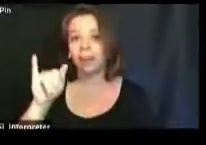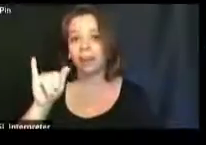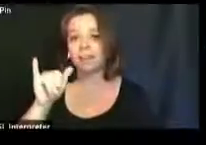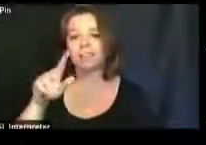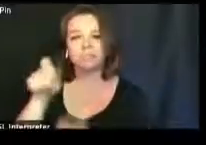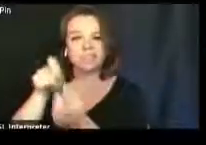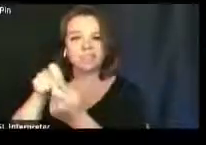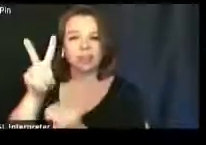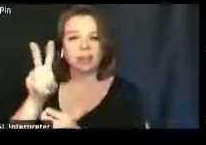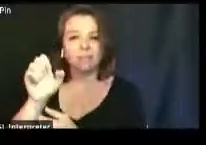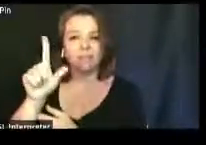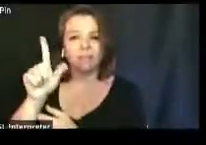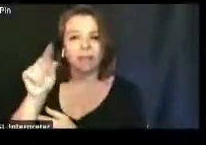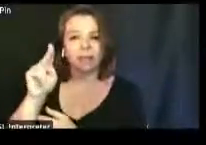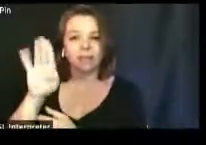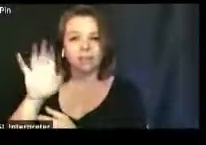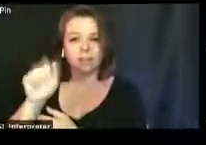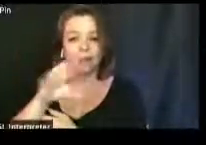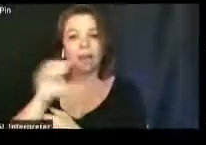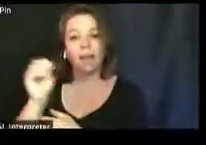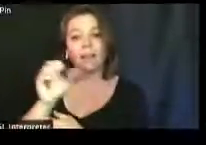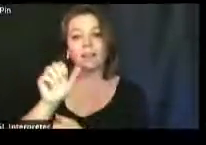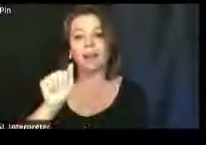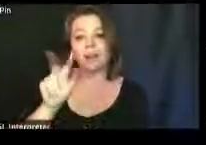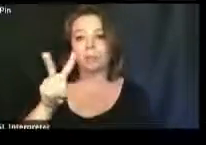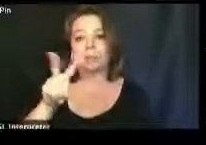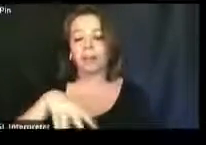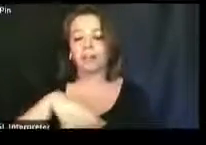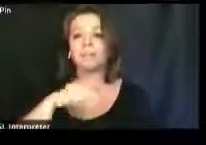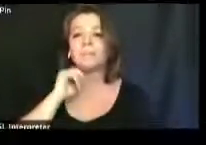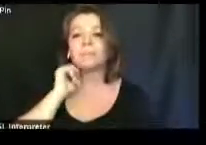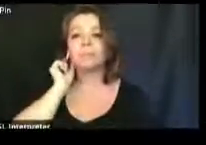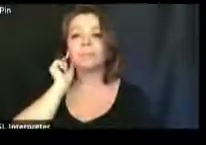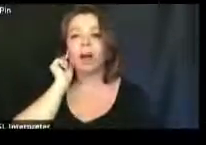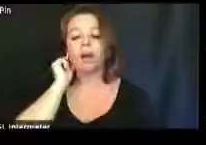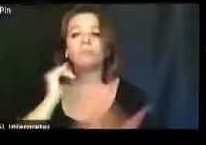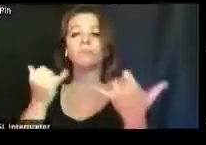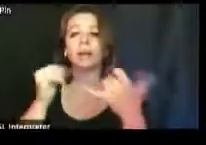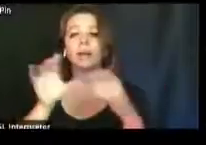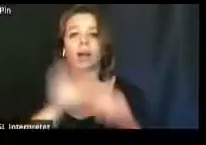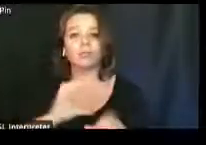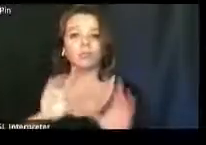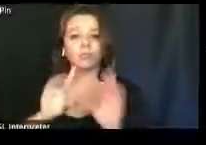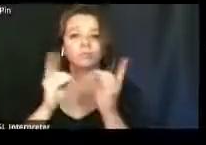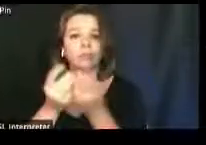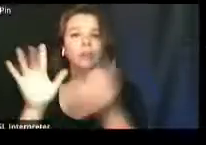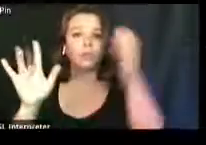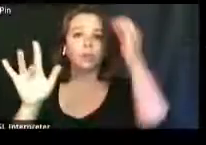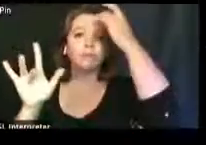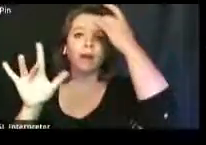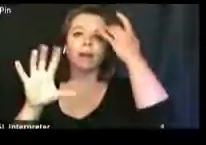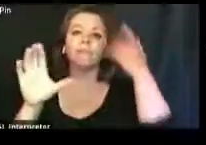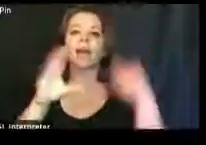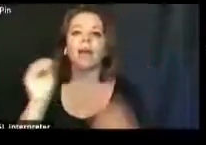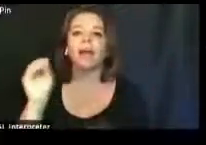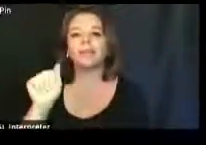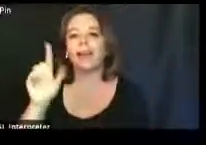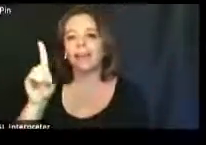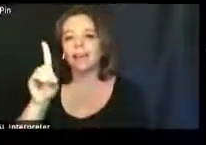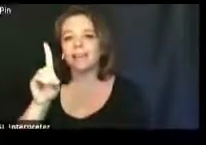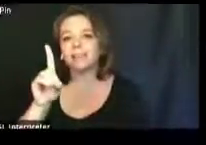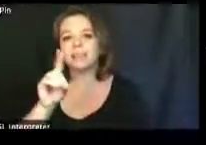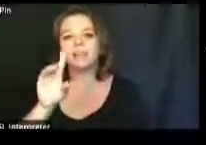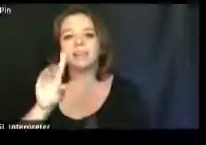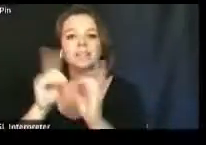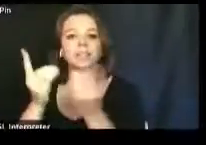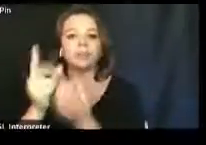the Antelope Valley, currently Congressional District 25 and AD District